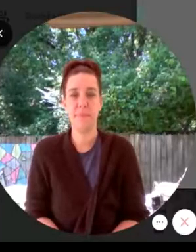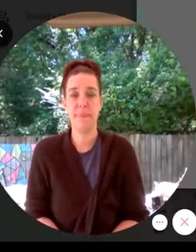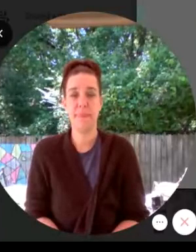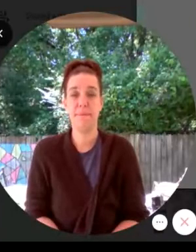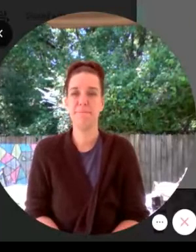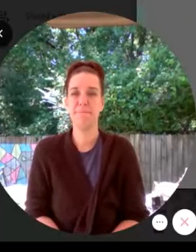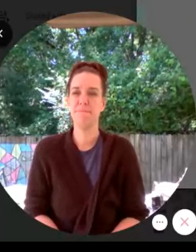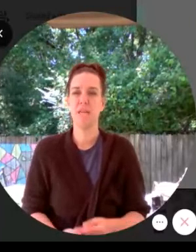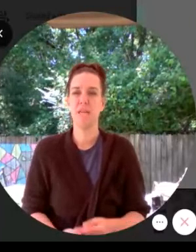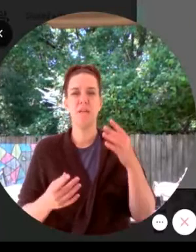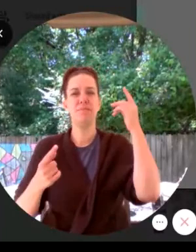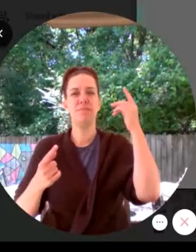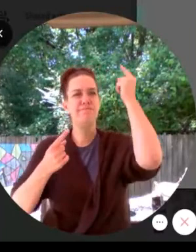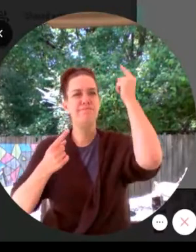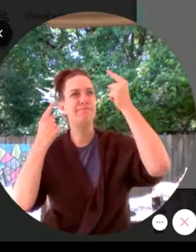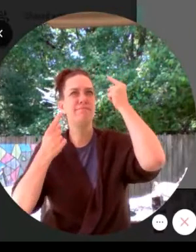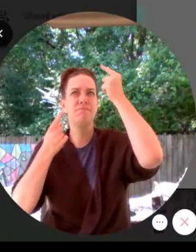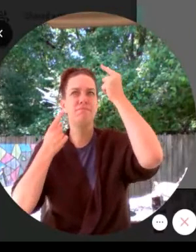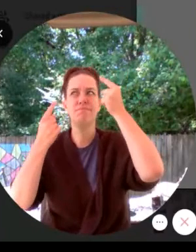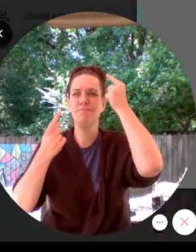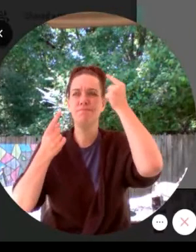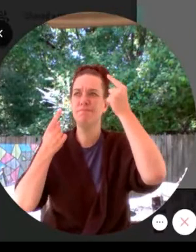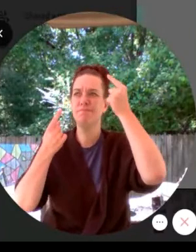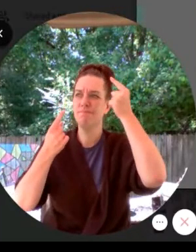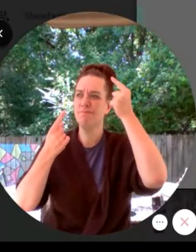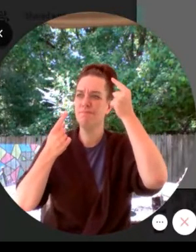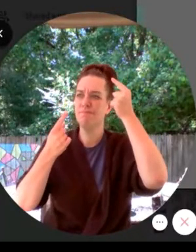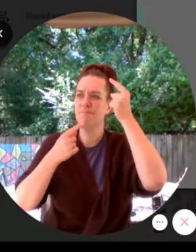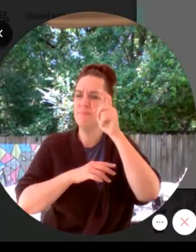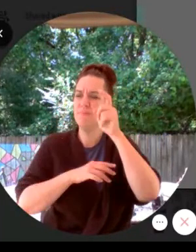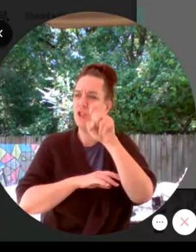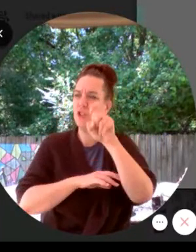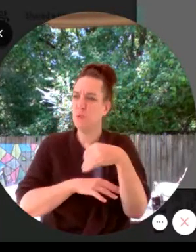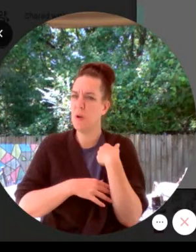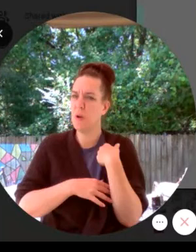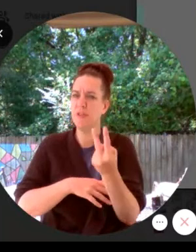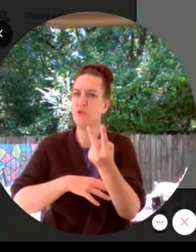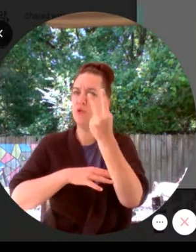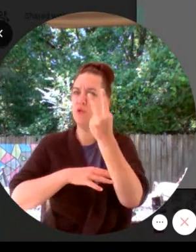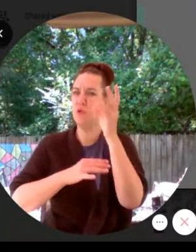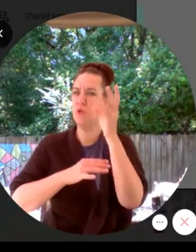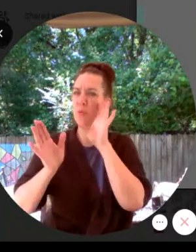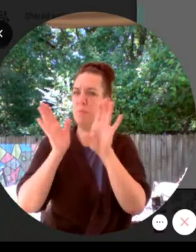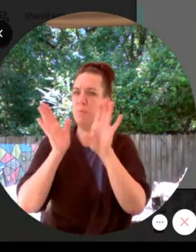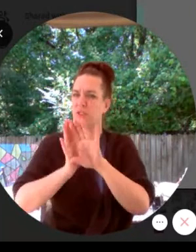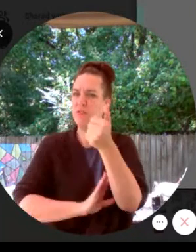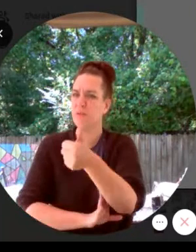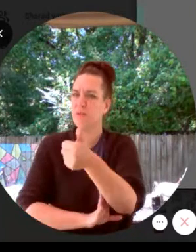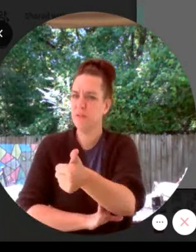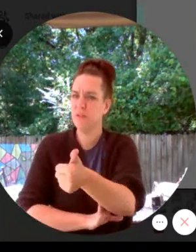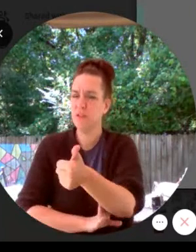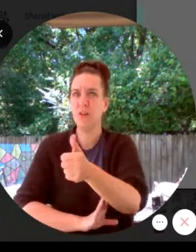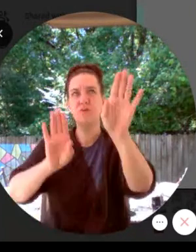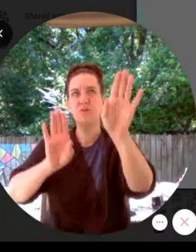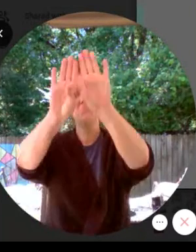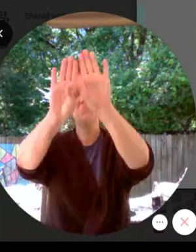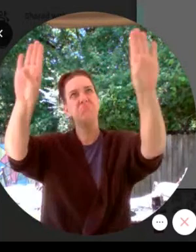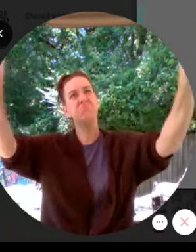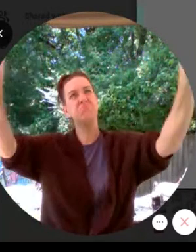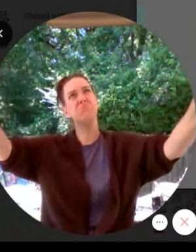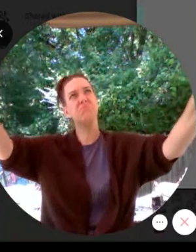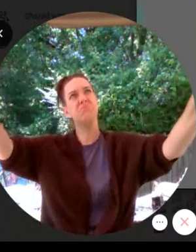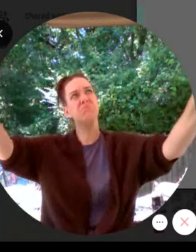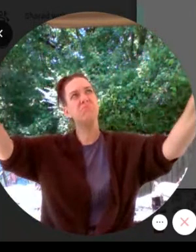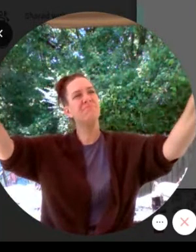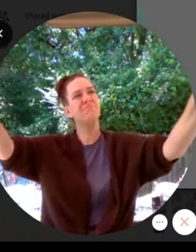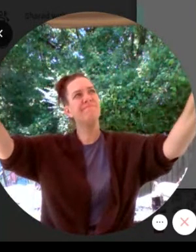Bertrand wondered, should there be two portraits of himself on the wall? since he